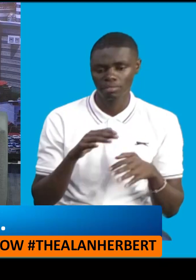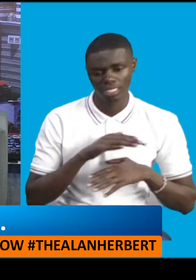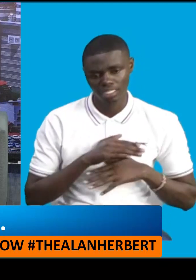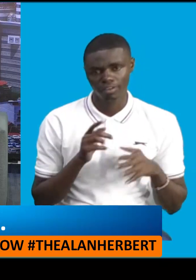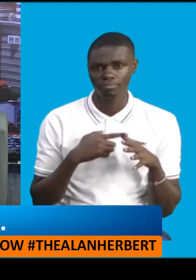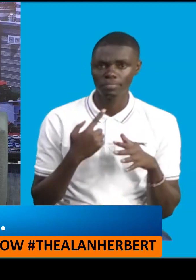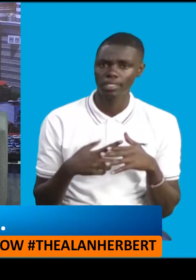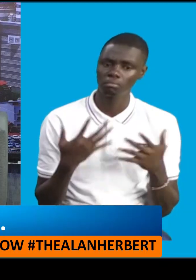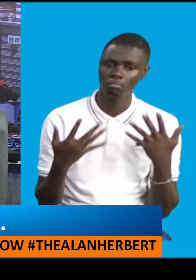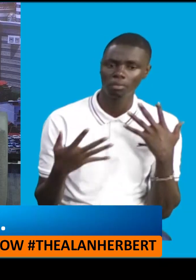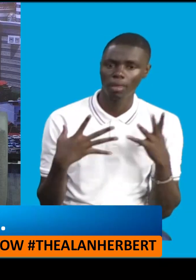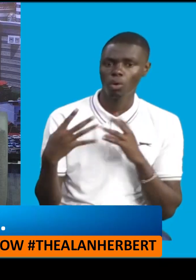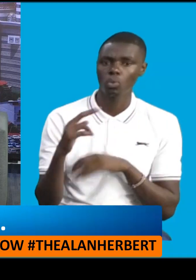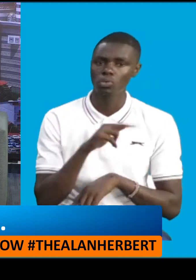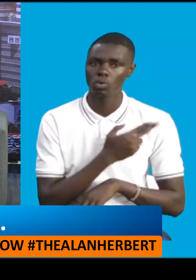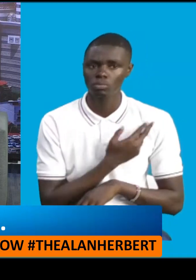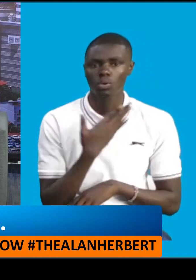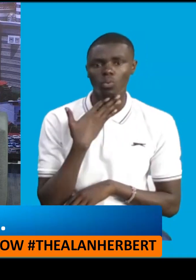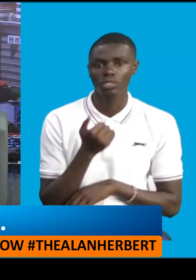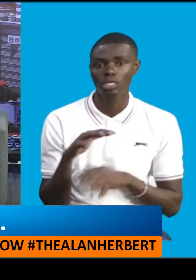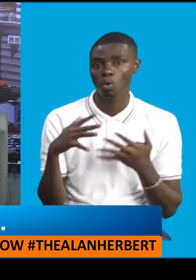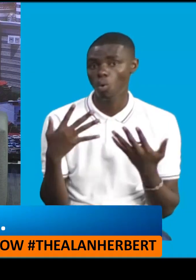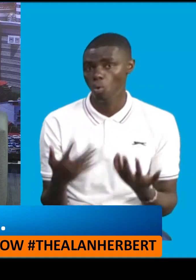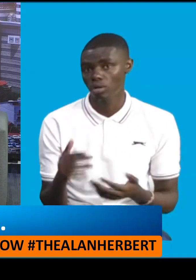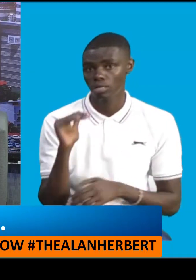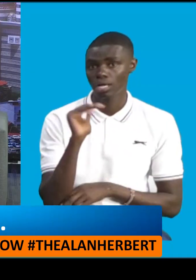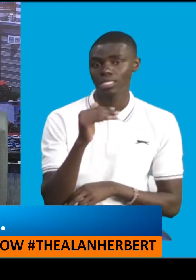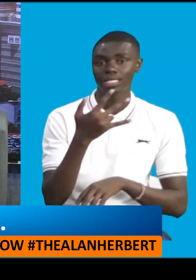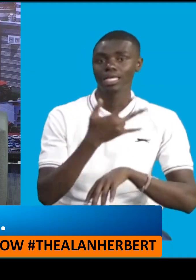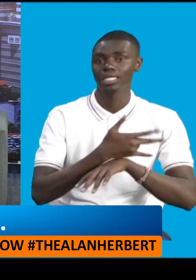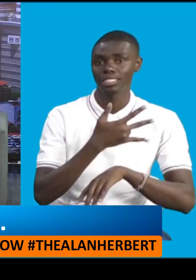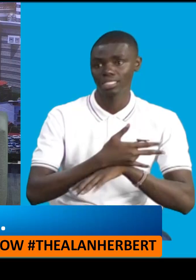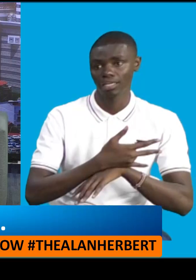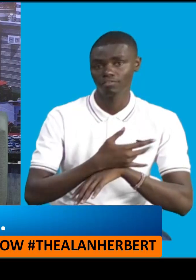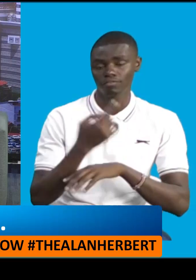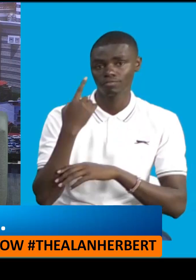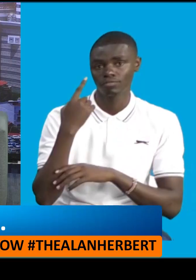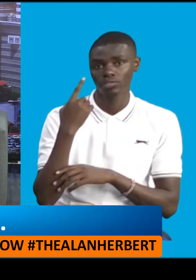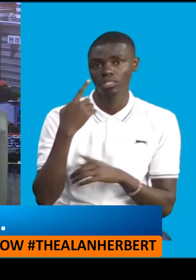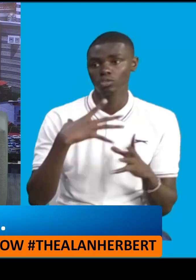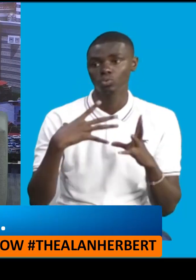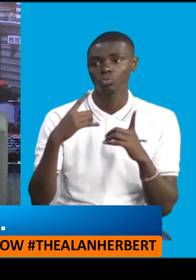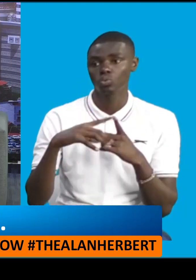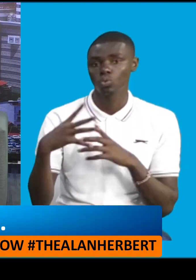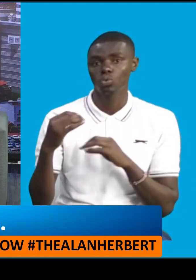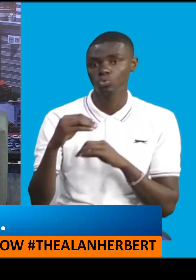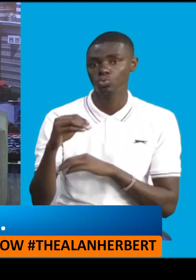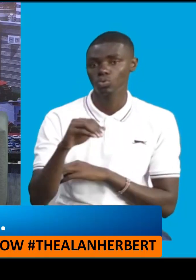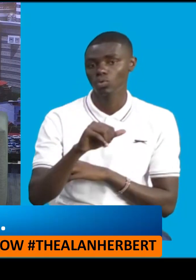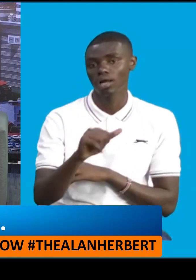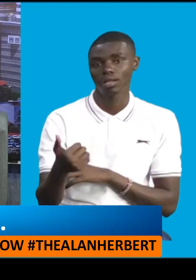if they are satisfied, then they can either go to the hospital they wanted, or they can request a child or a cancellation to go to